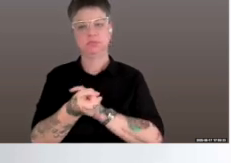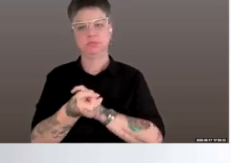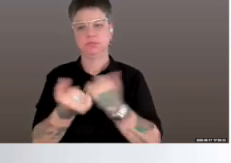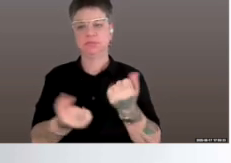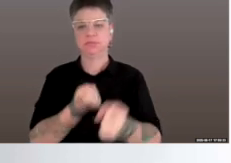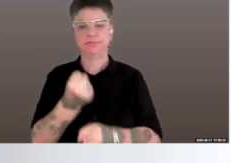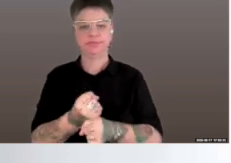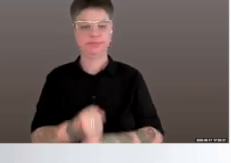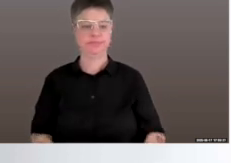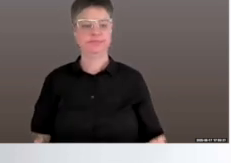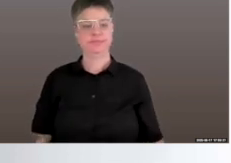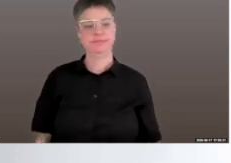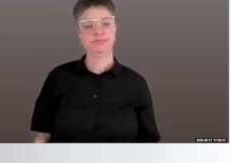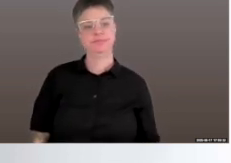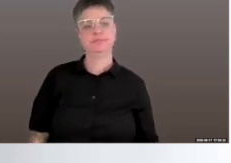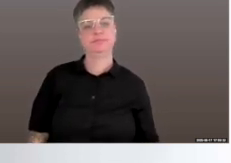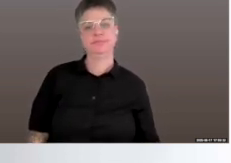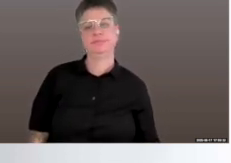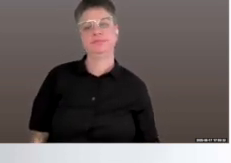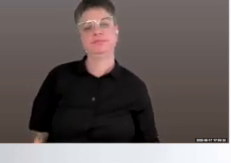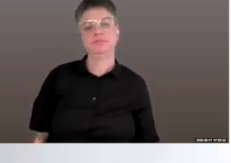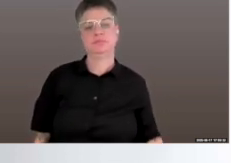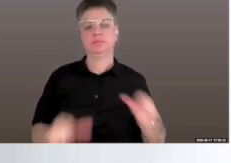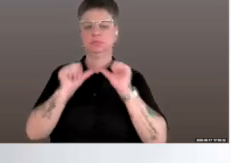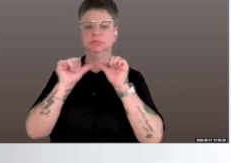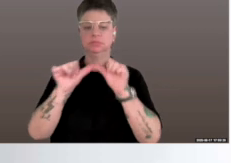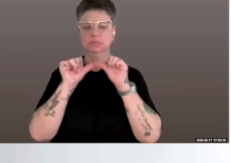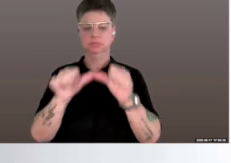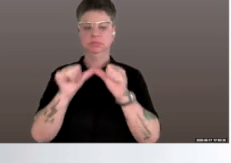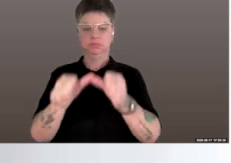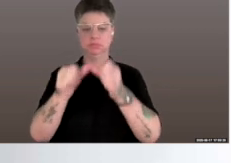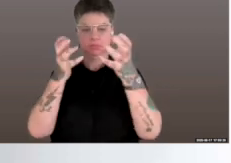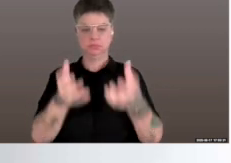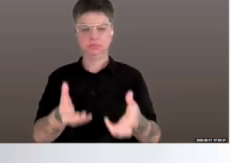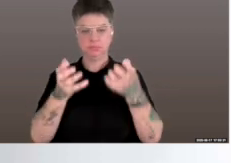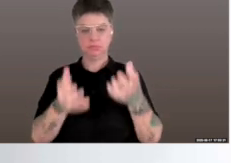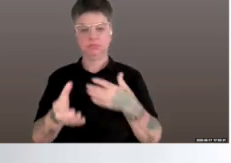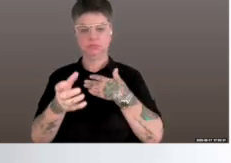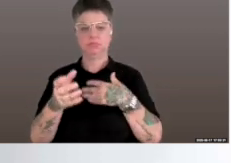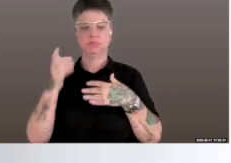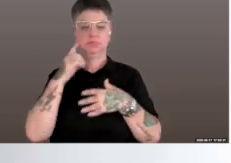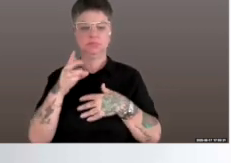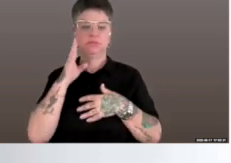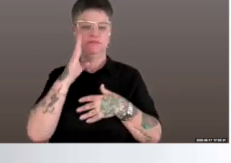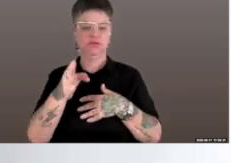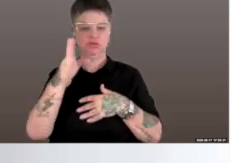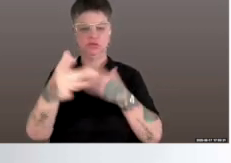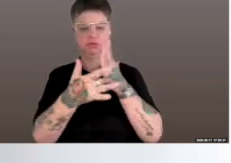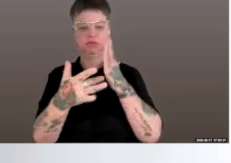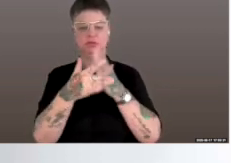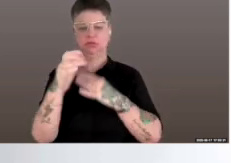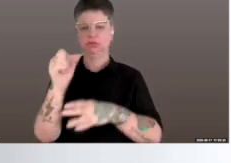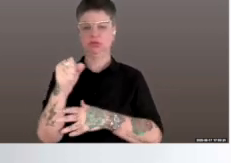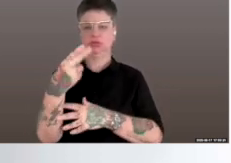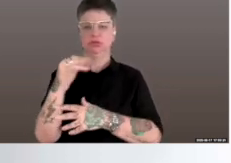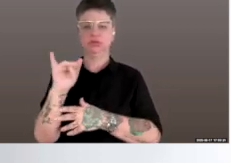its inception, this program has allocated over $600 million for 35 projects, with over 690 vehicles